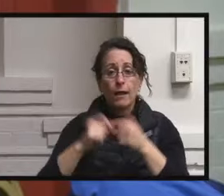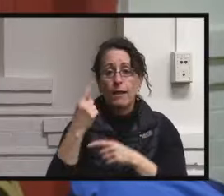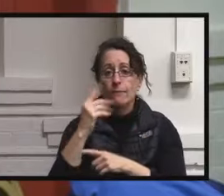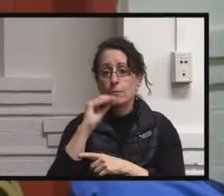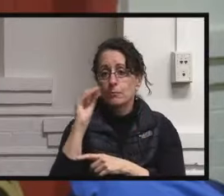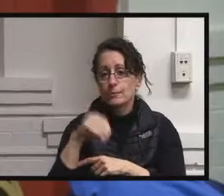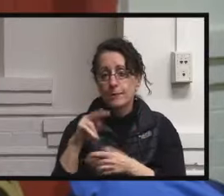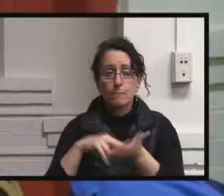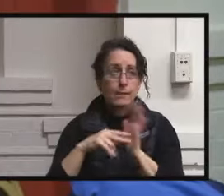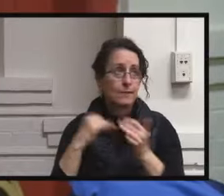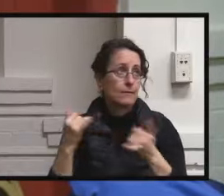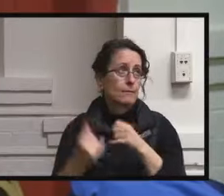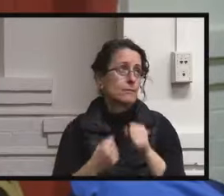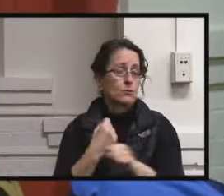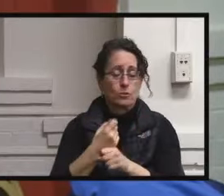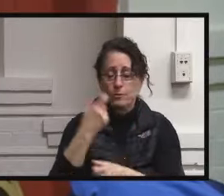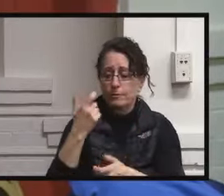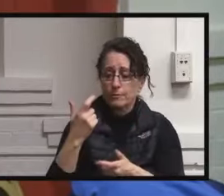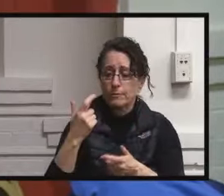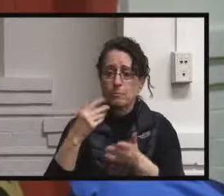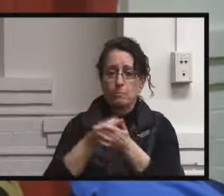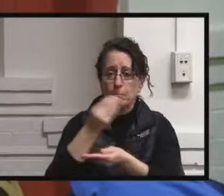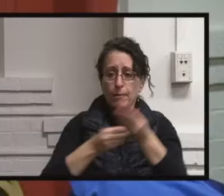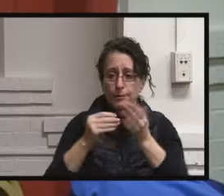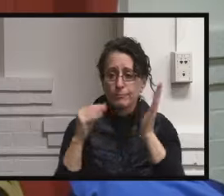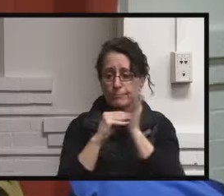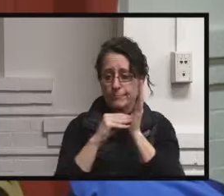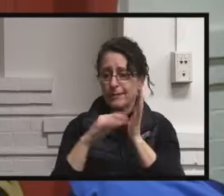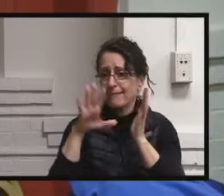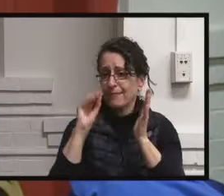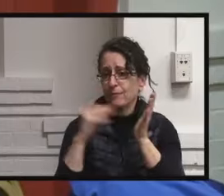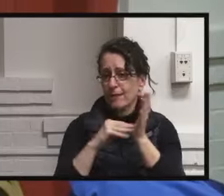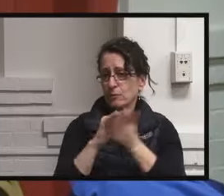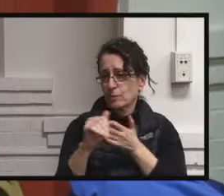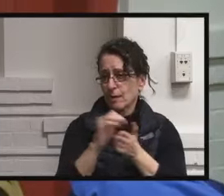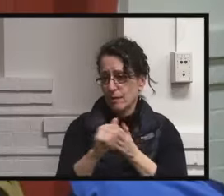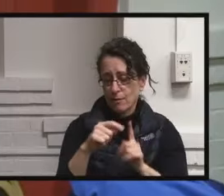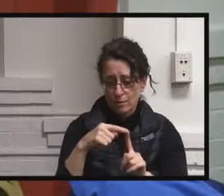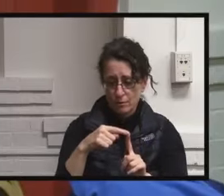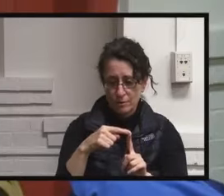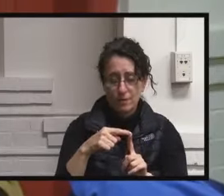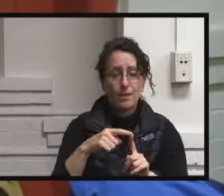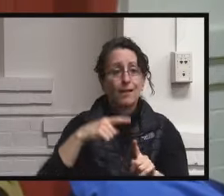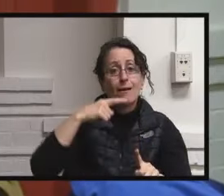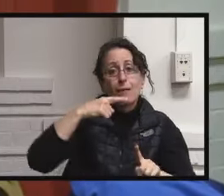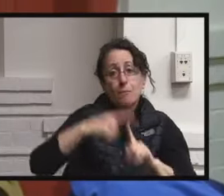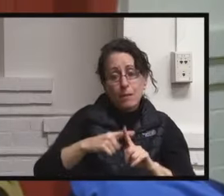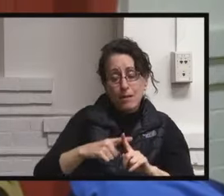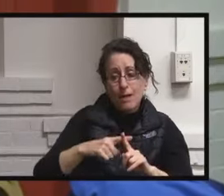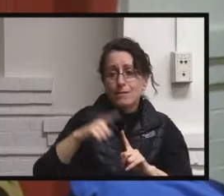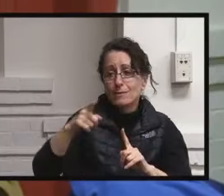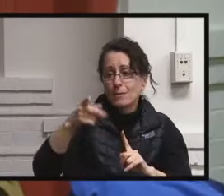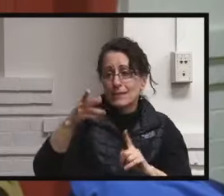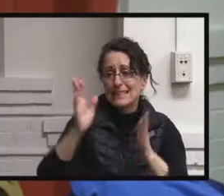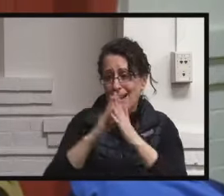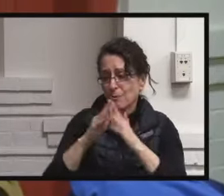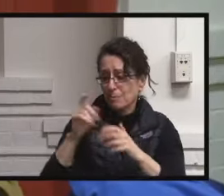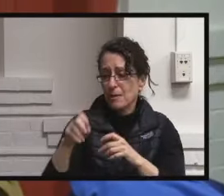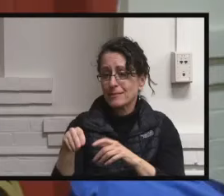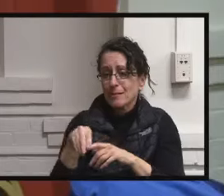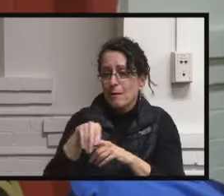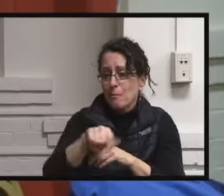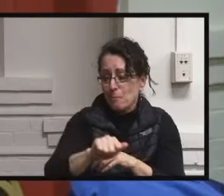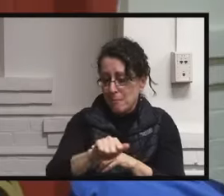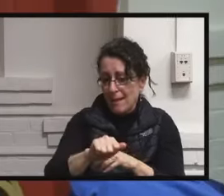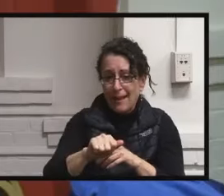about $50,000. And the equivalent of that is the additional fee that you would have to pay for transportation of that